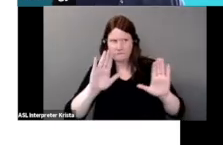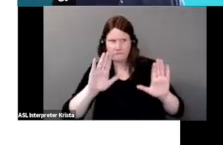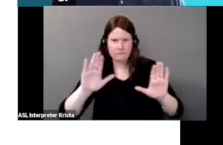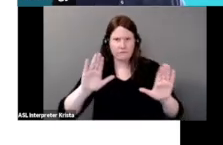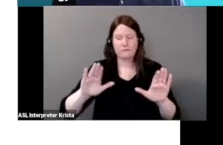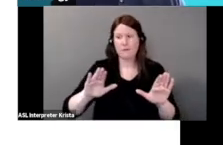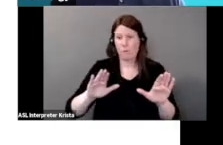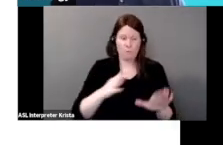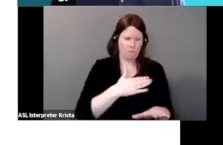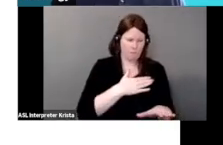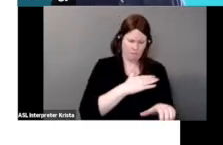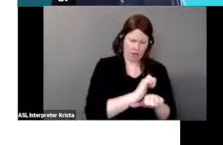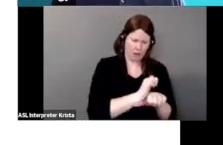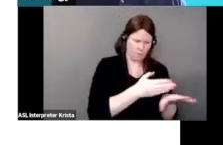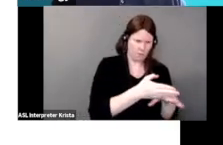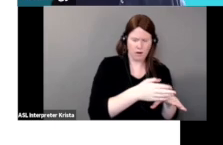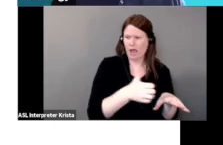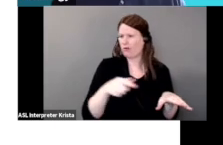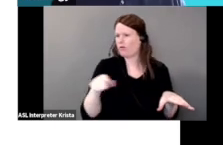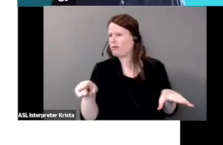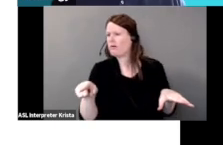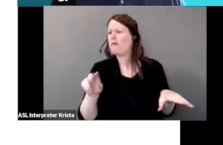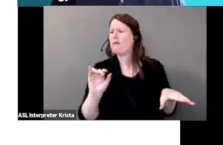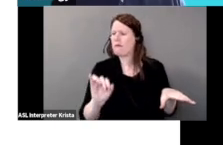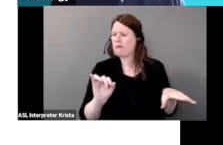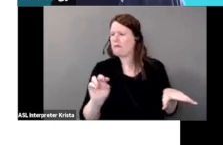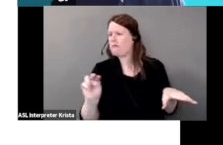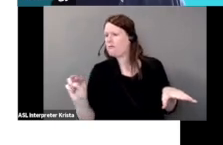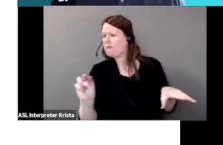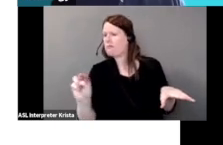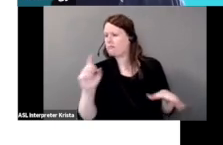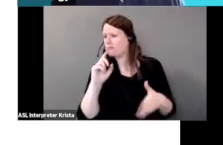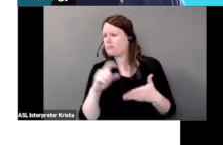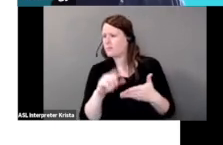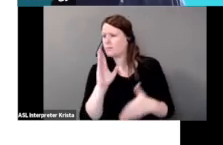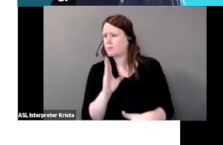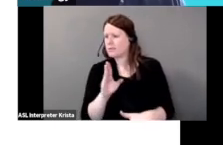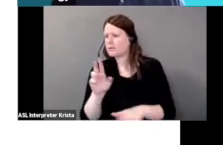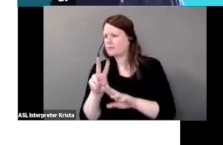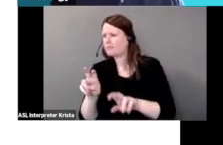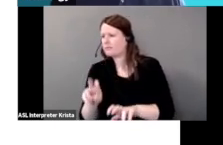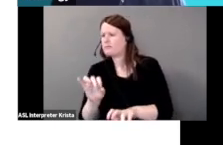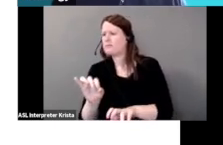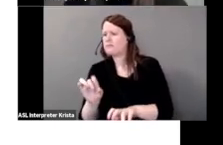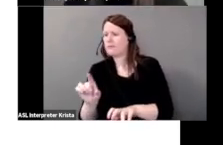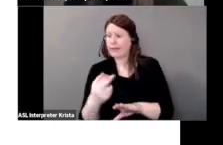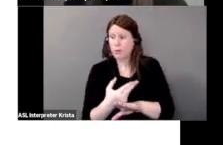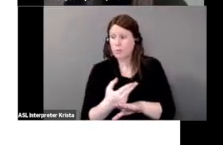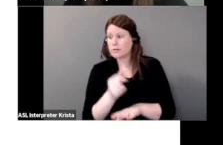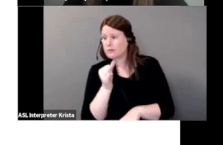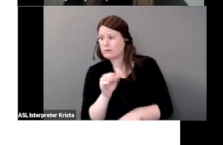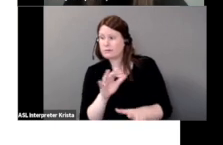sort of thing as you, and then it's up to you to kind of look into whether they are infringing. Awesome, thank